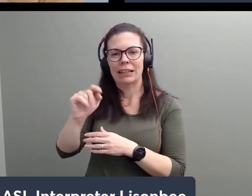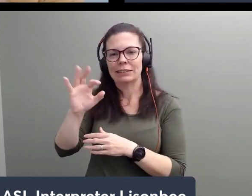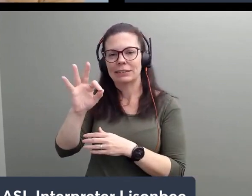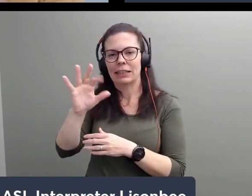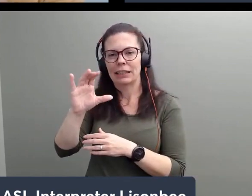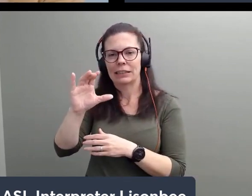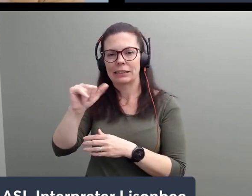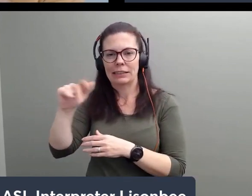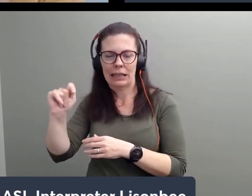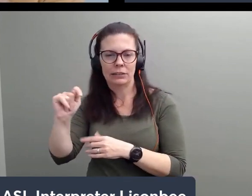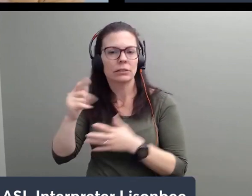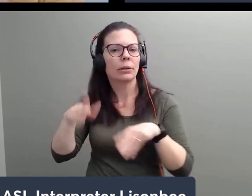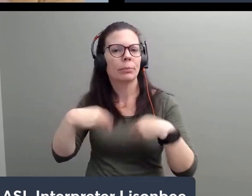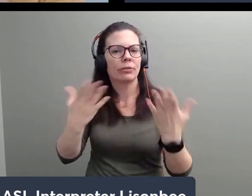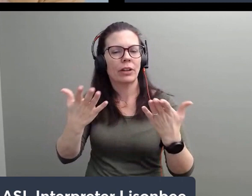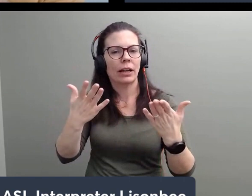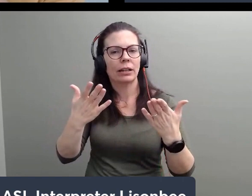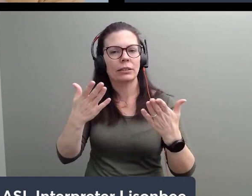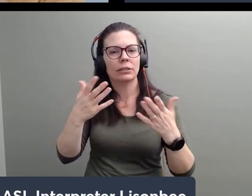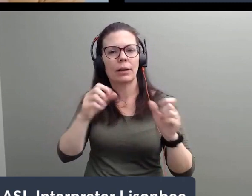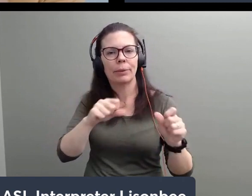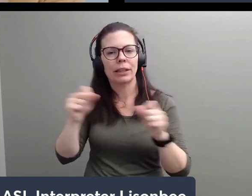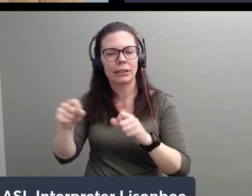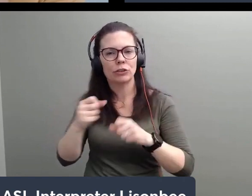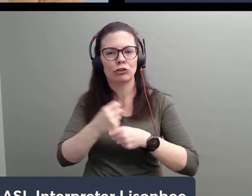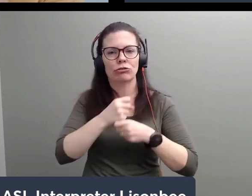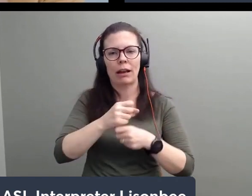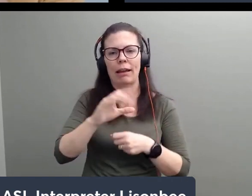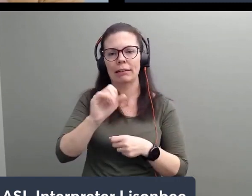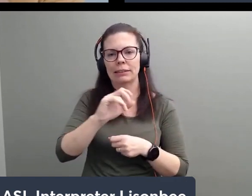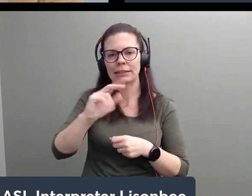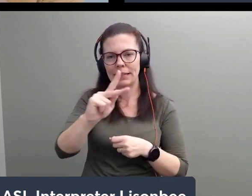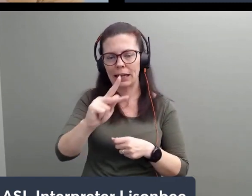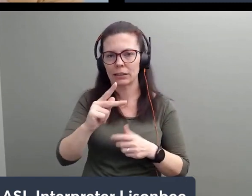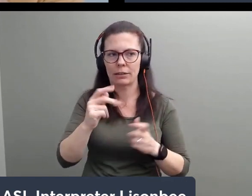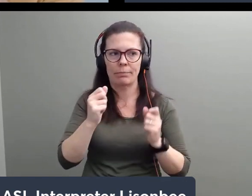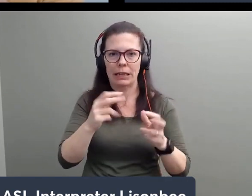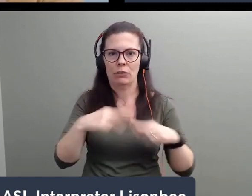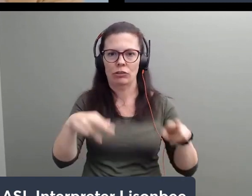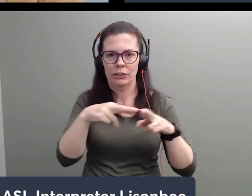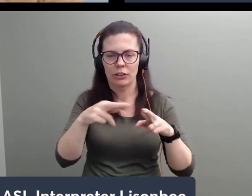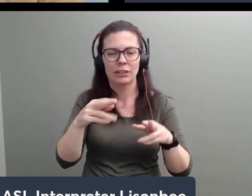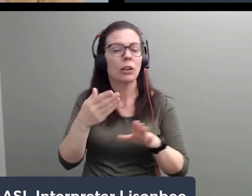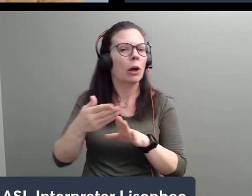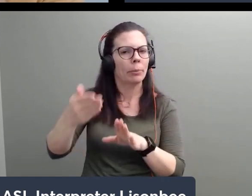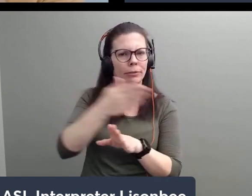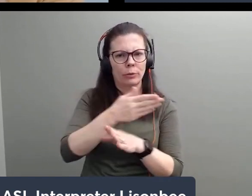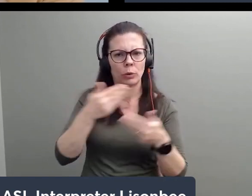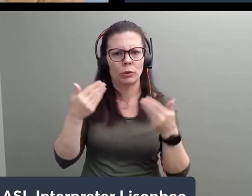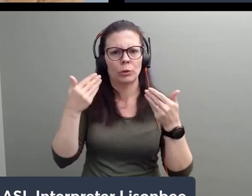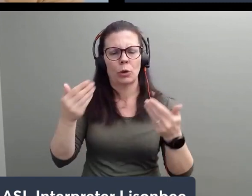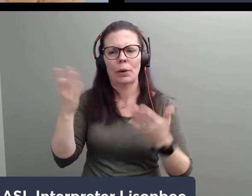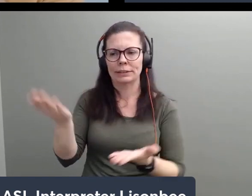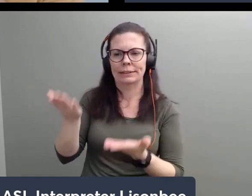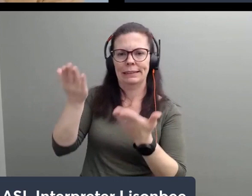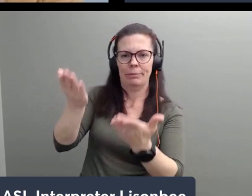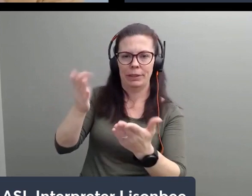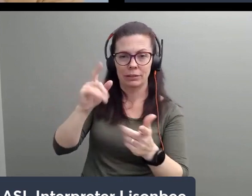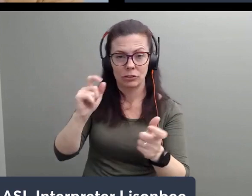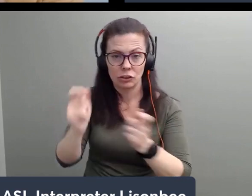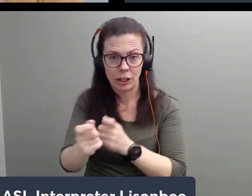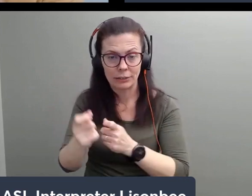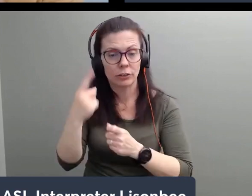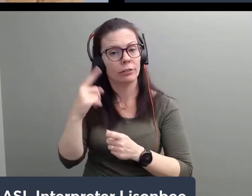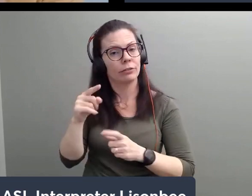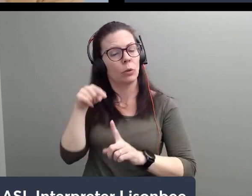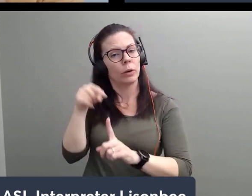to create stacks in a number of regions. So even before you go ahead and submit your changes into a